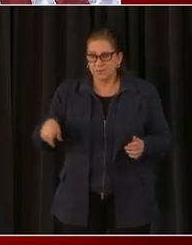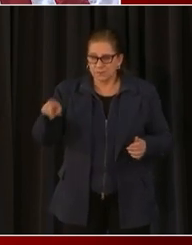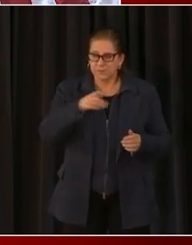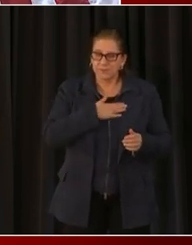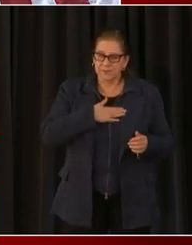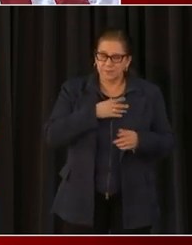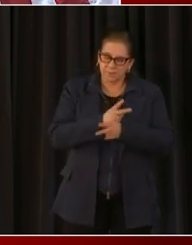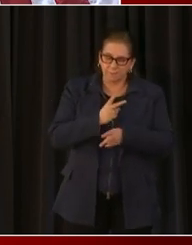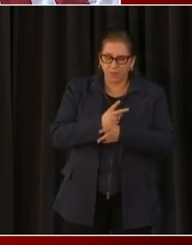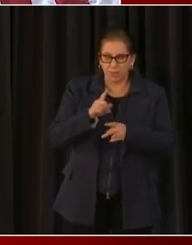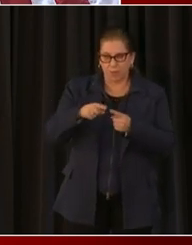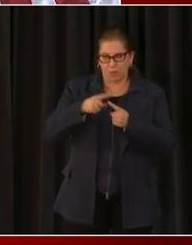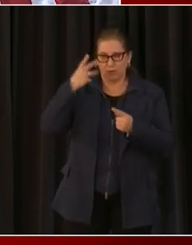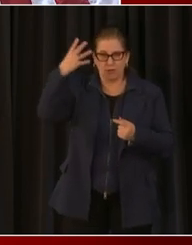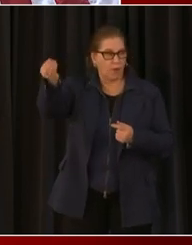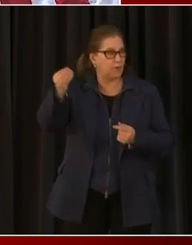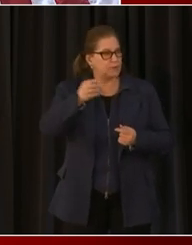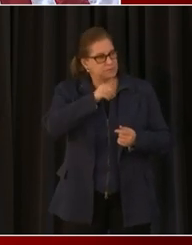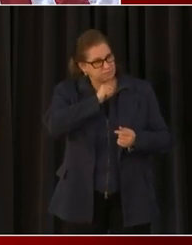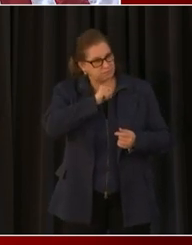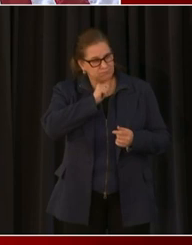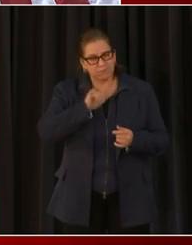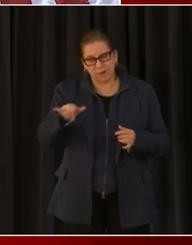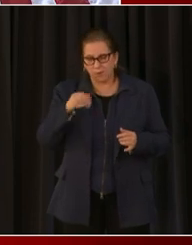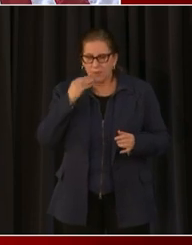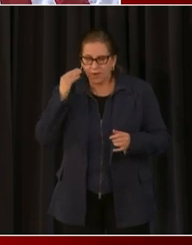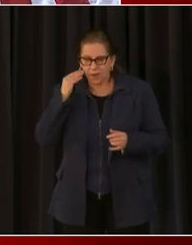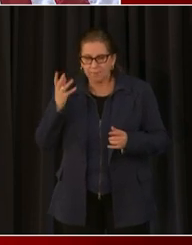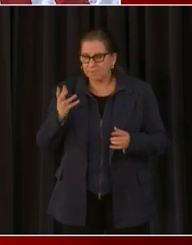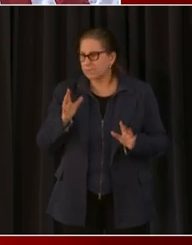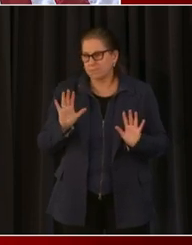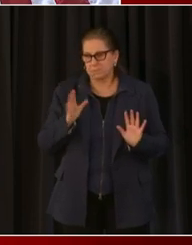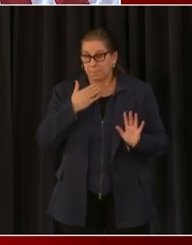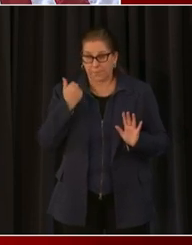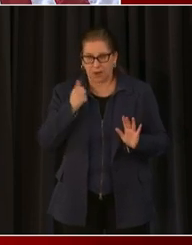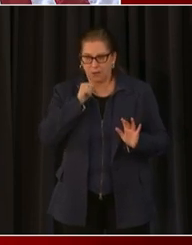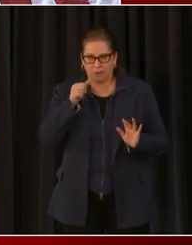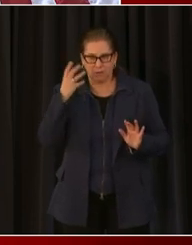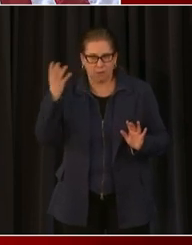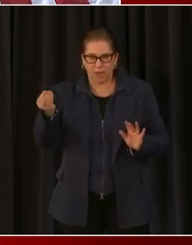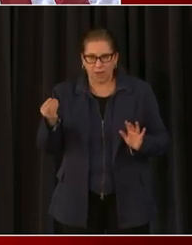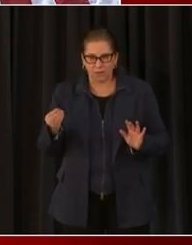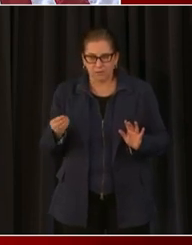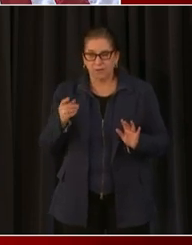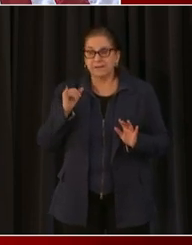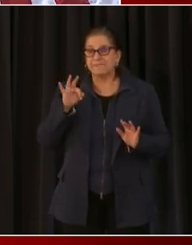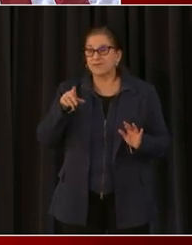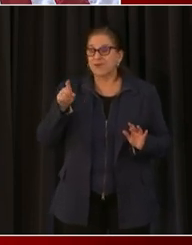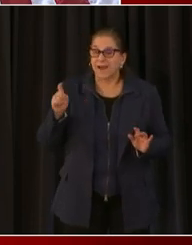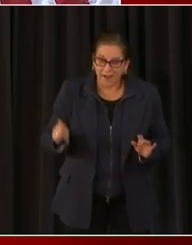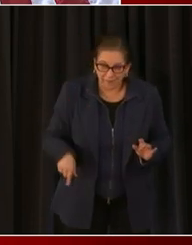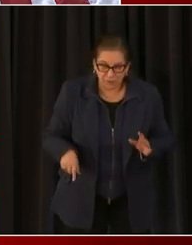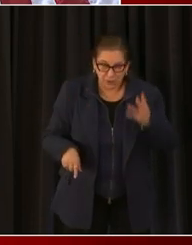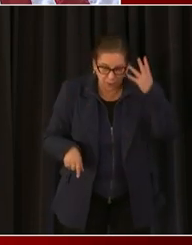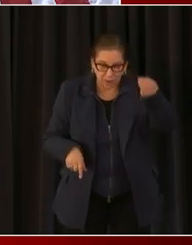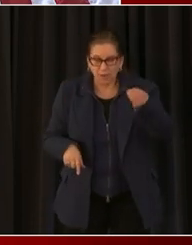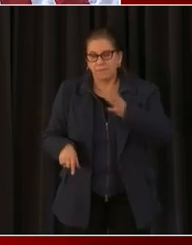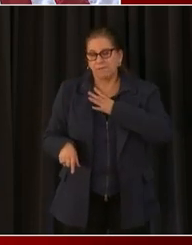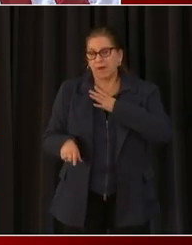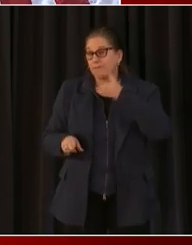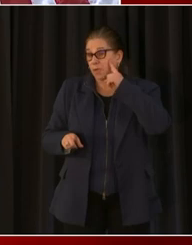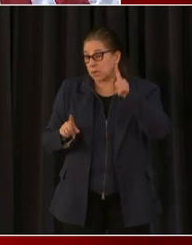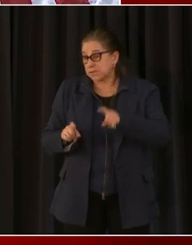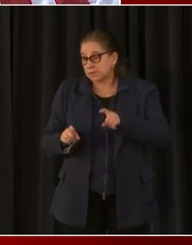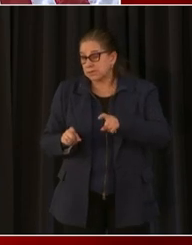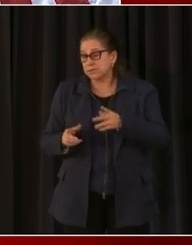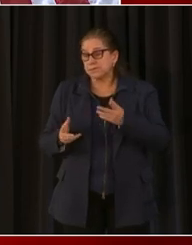be careful if you're out on the roads and not to go out if you don't need to, except for essential activities. In terms of testing, I'll